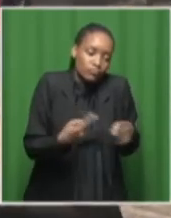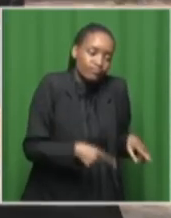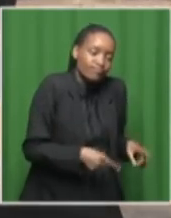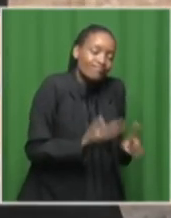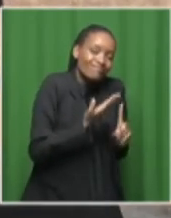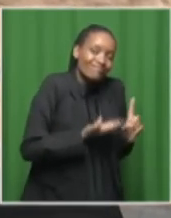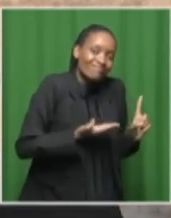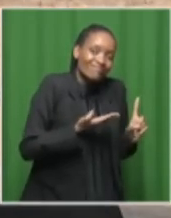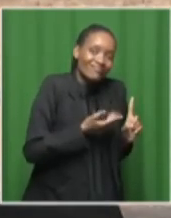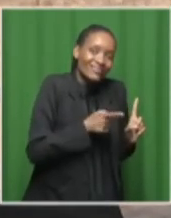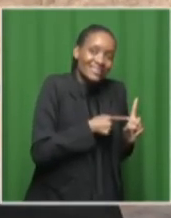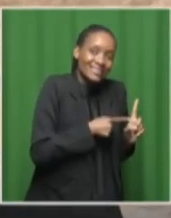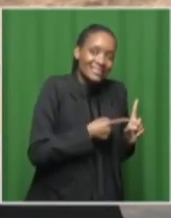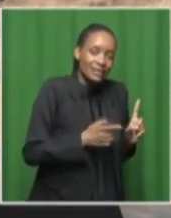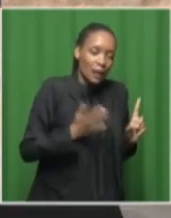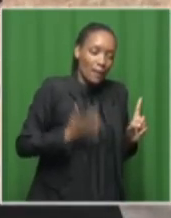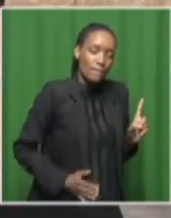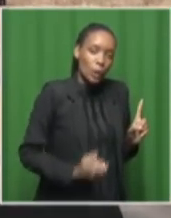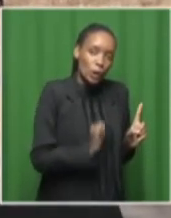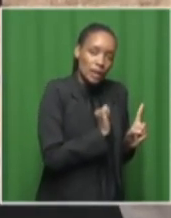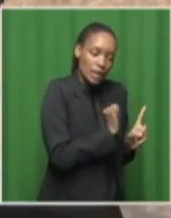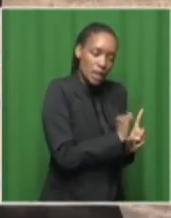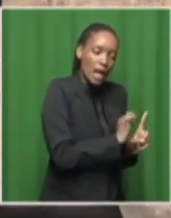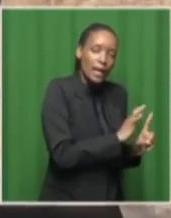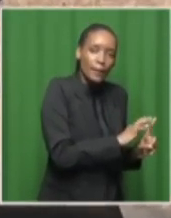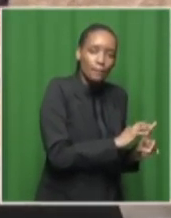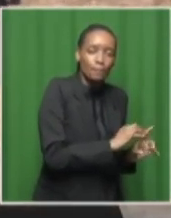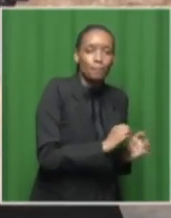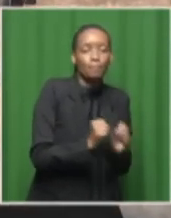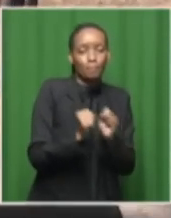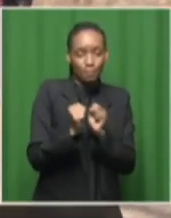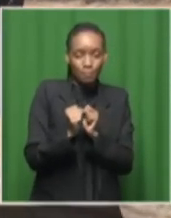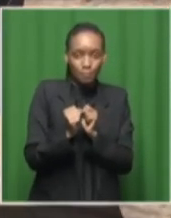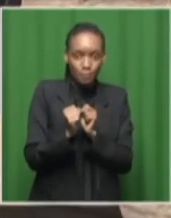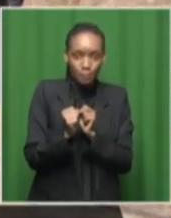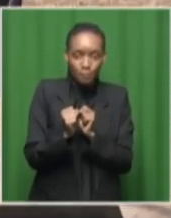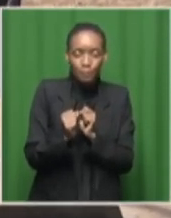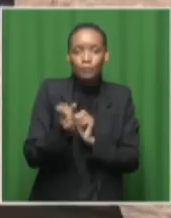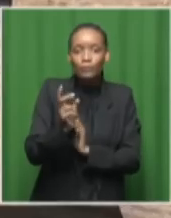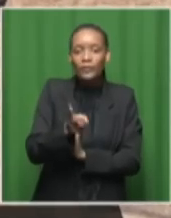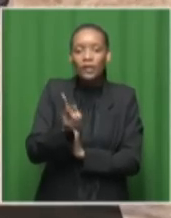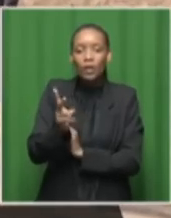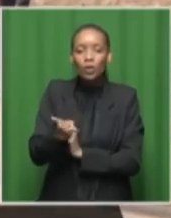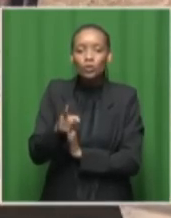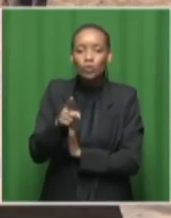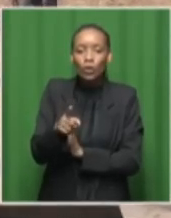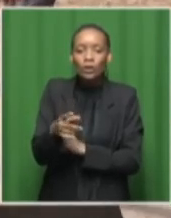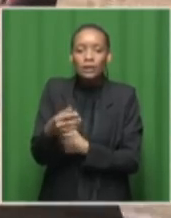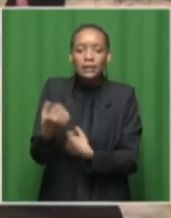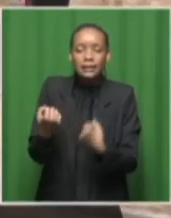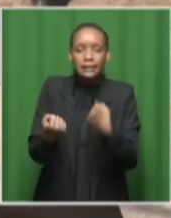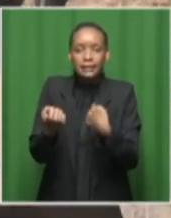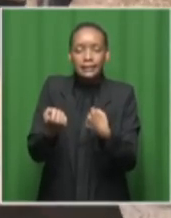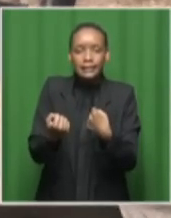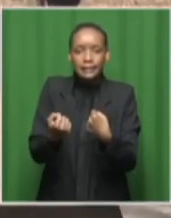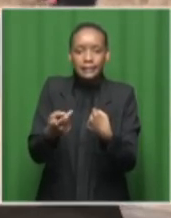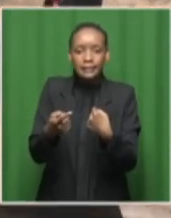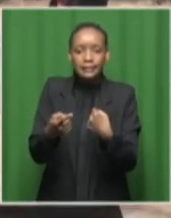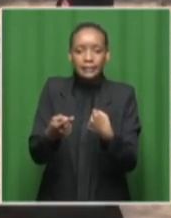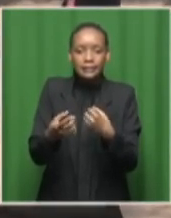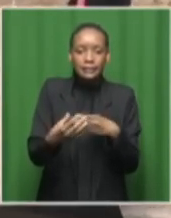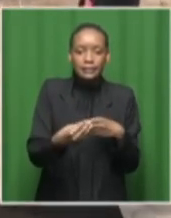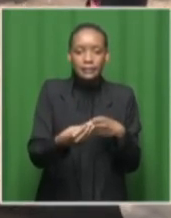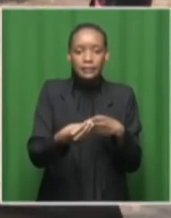of Umntwana Mangosuthu Buthelezi. It's also being guided or given direction by